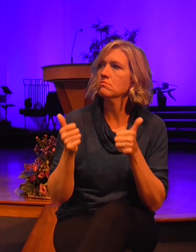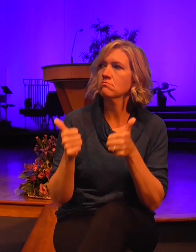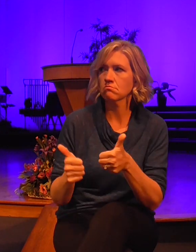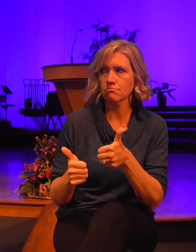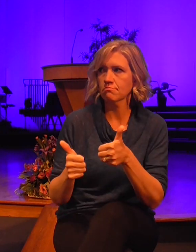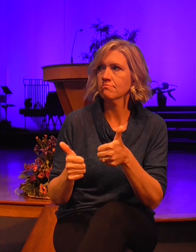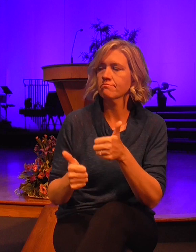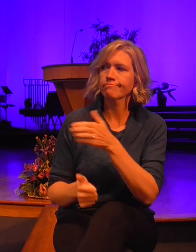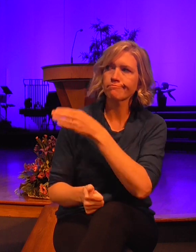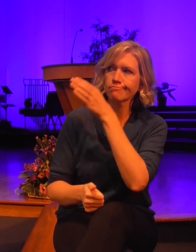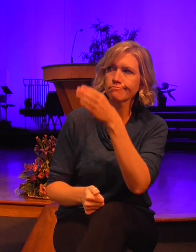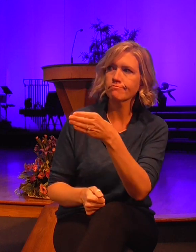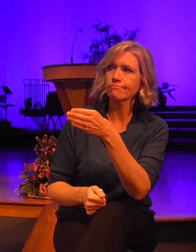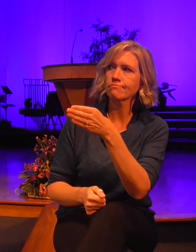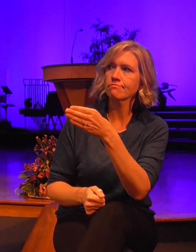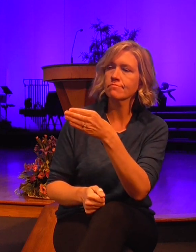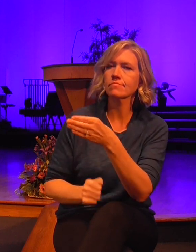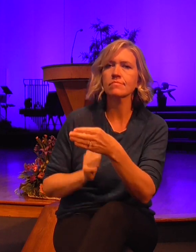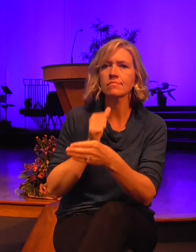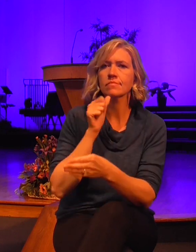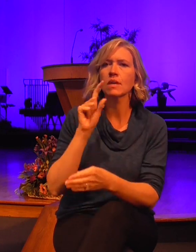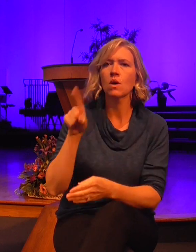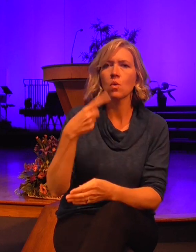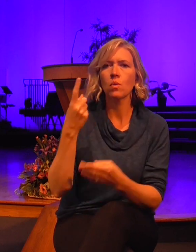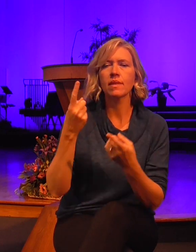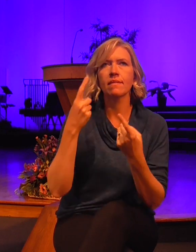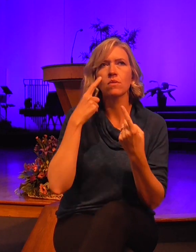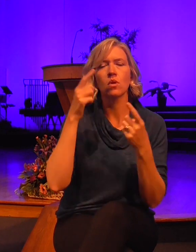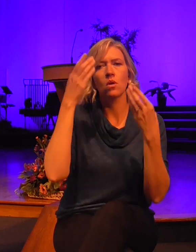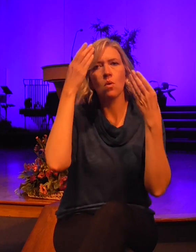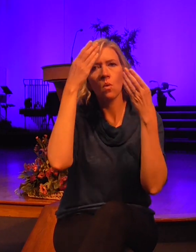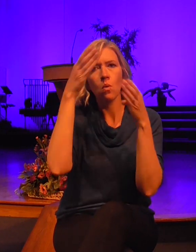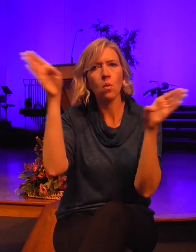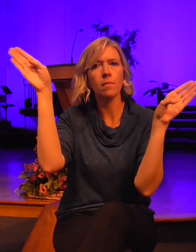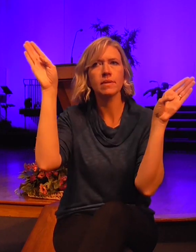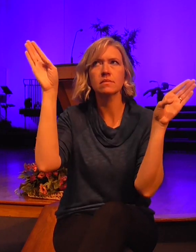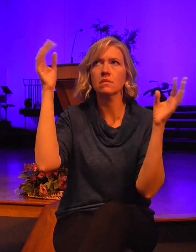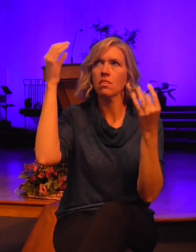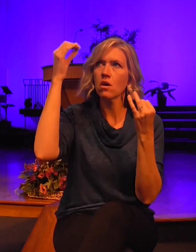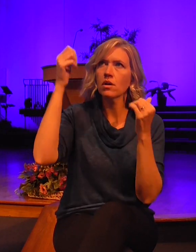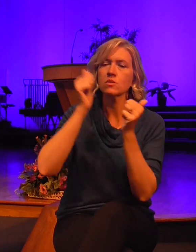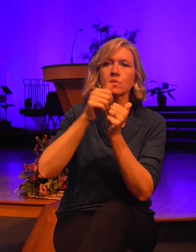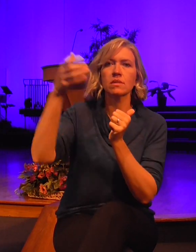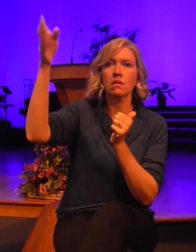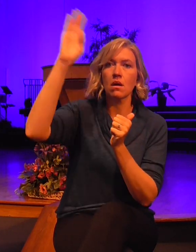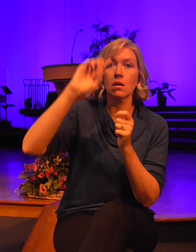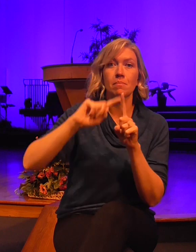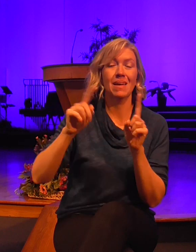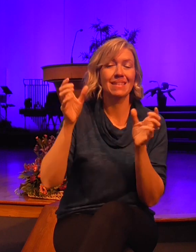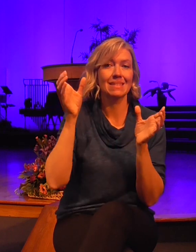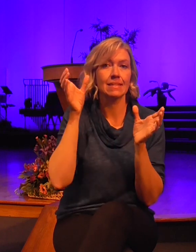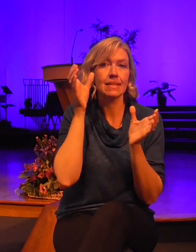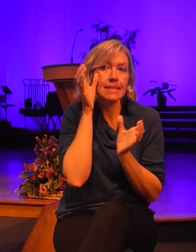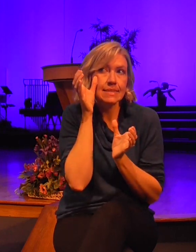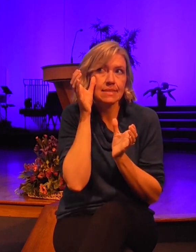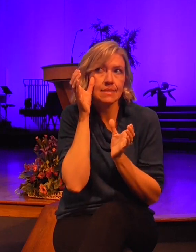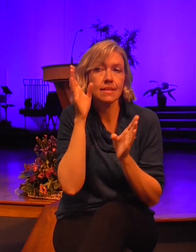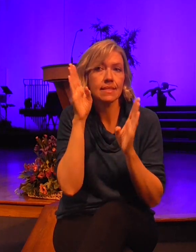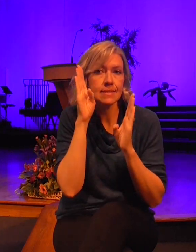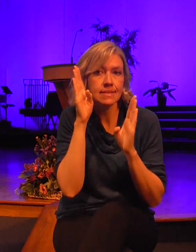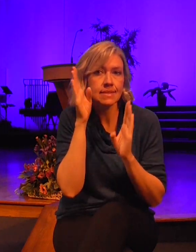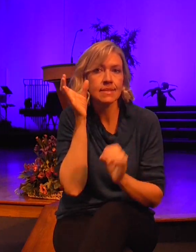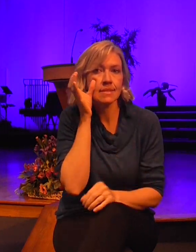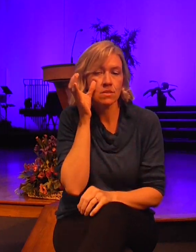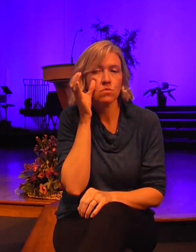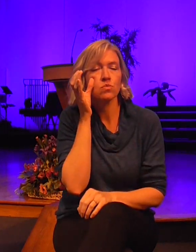Ray. Not only to holding my mind open to the thoughts with God, but listening. Listening.